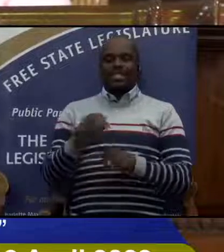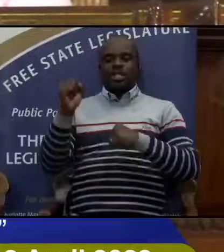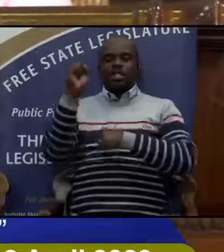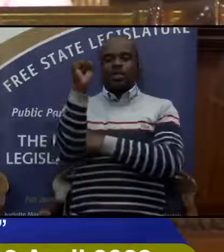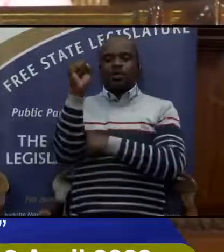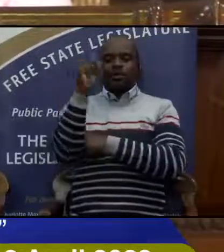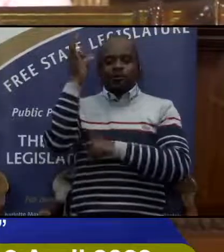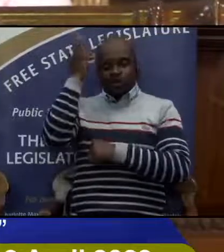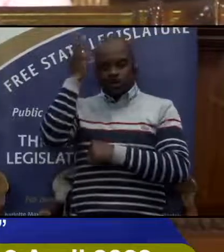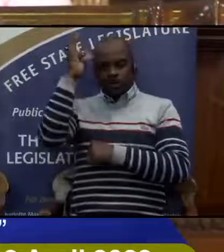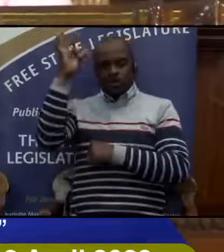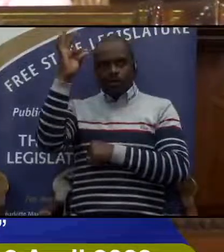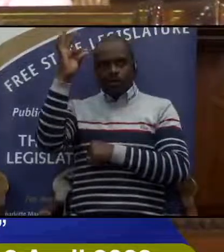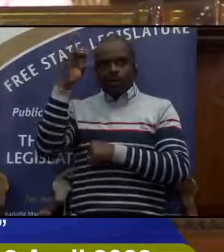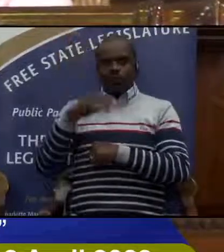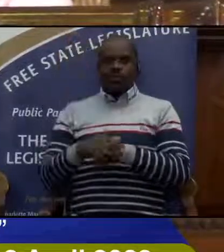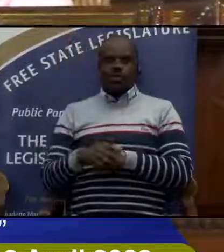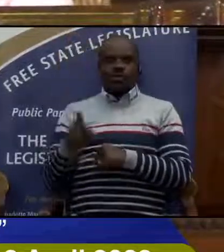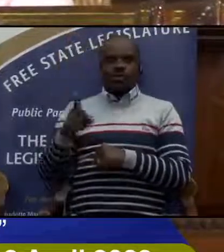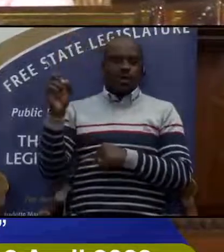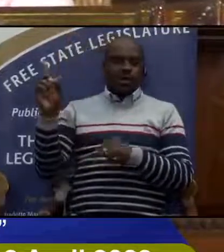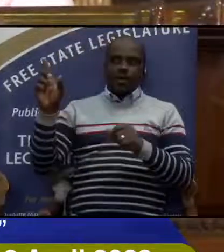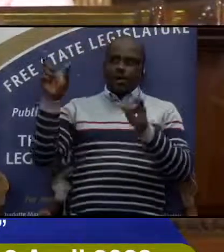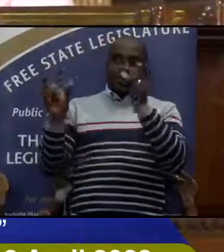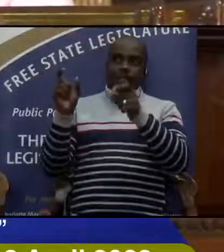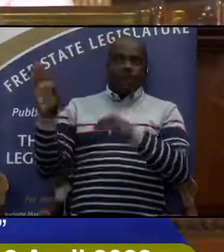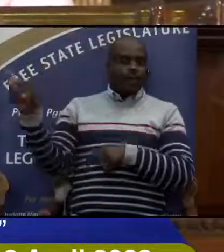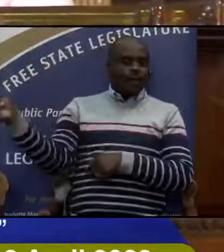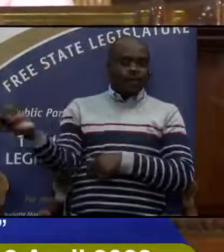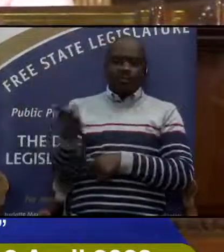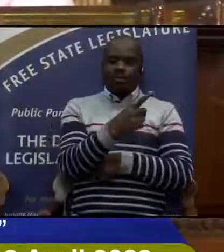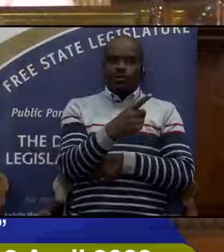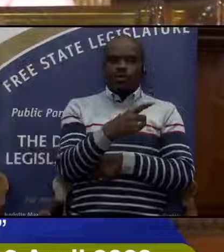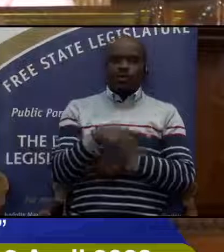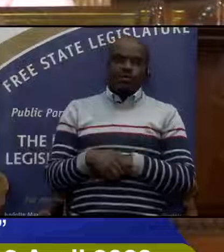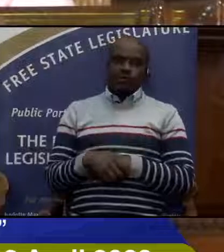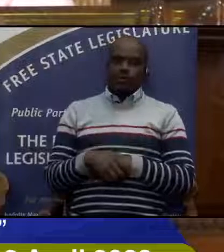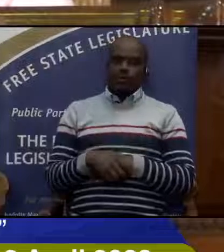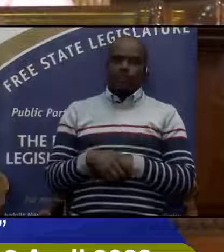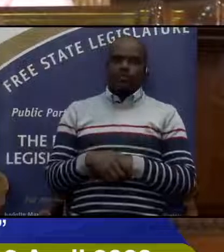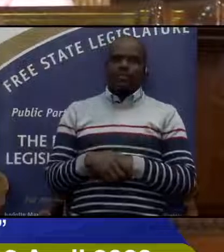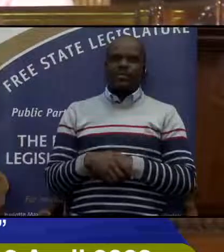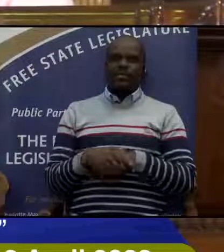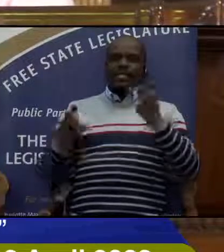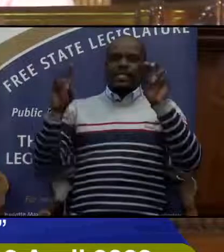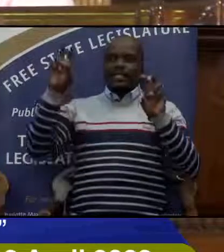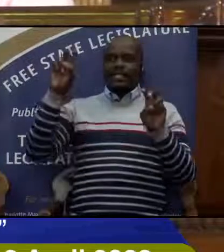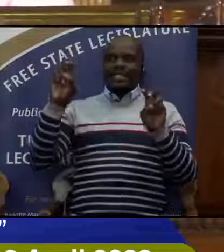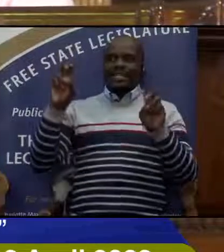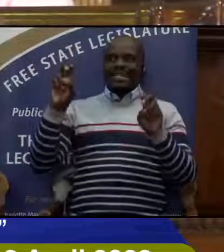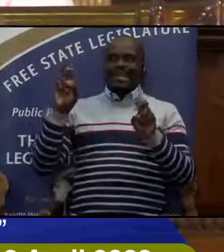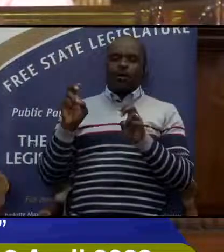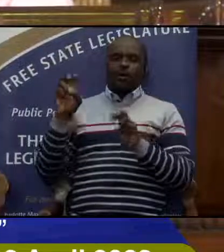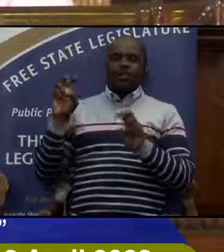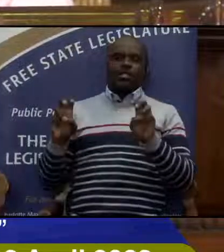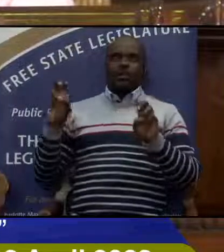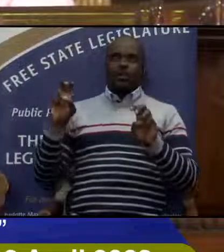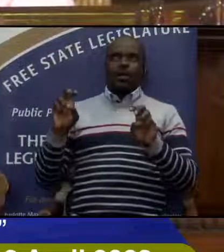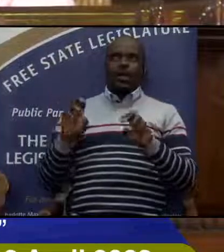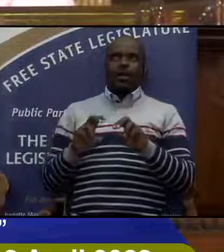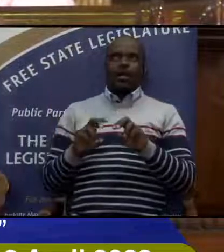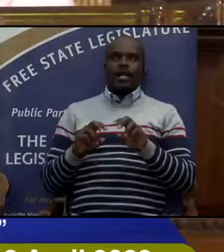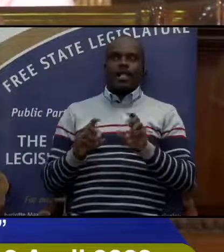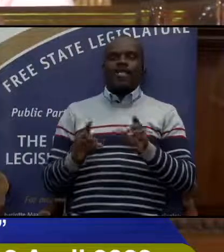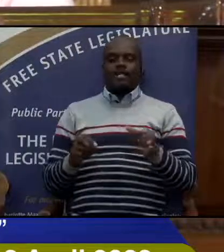areas like the toilets, so that they can be incorporated amongst our communities. You are leading,